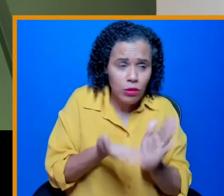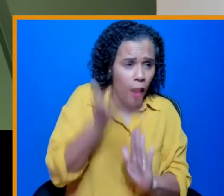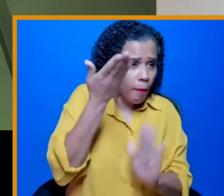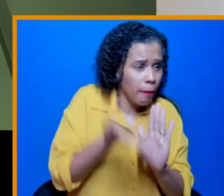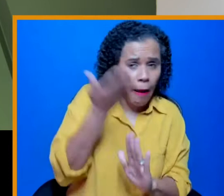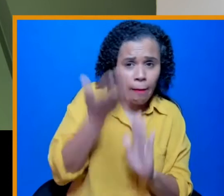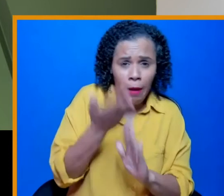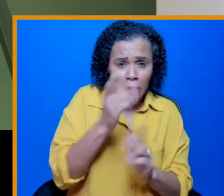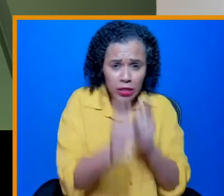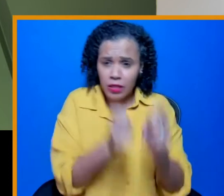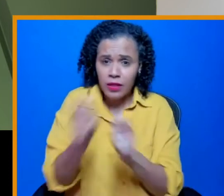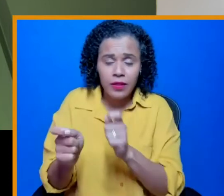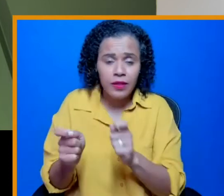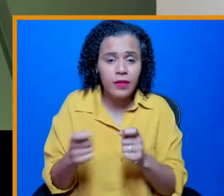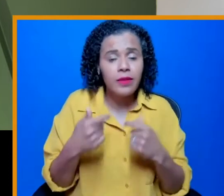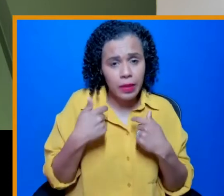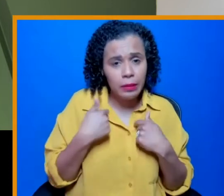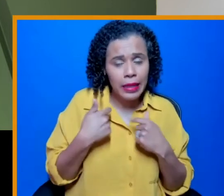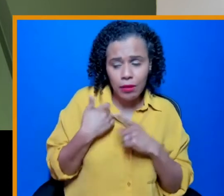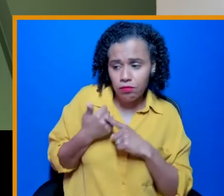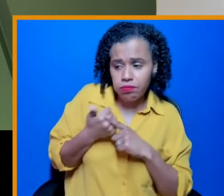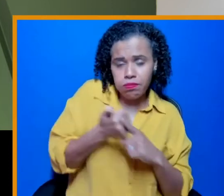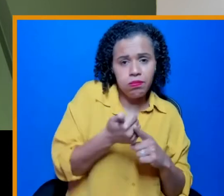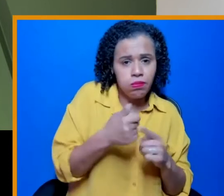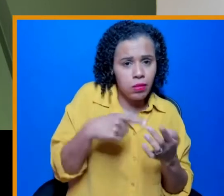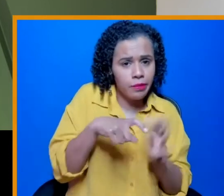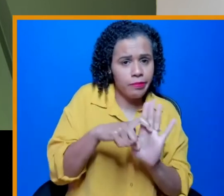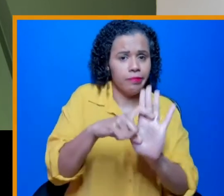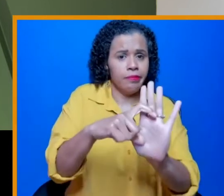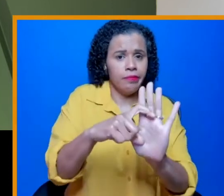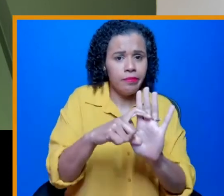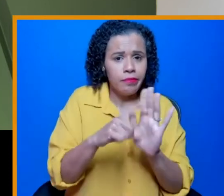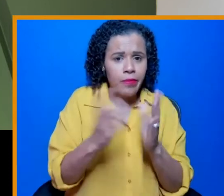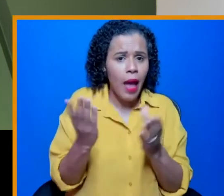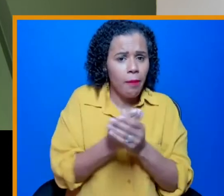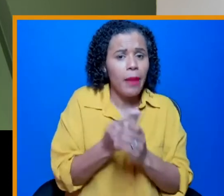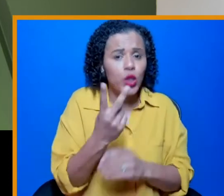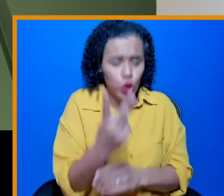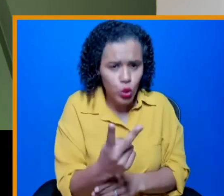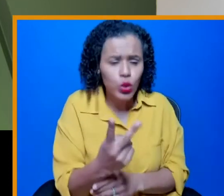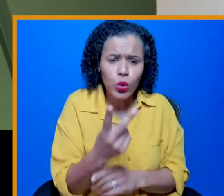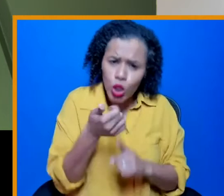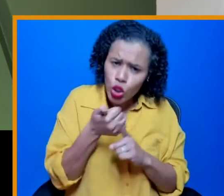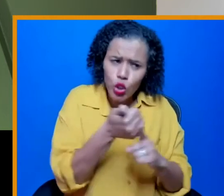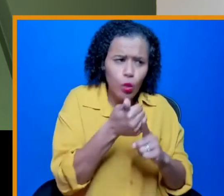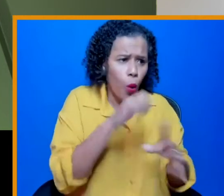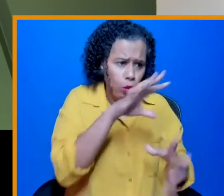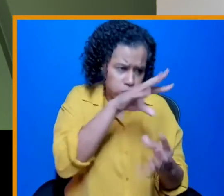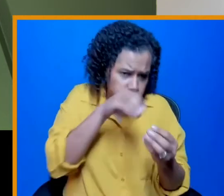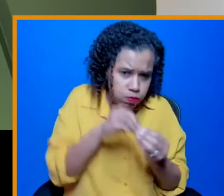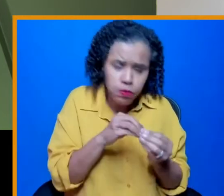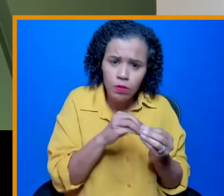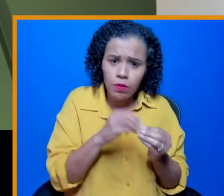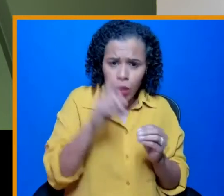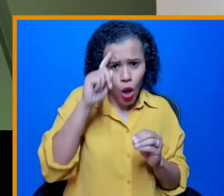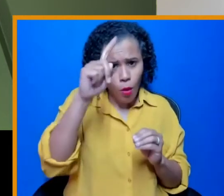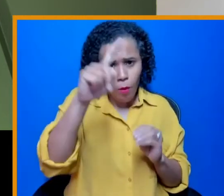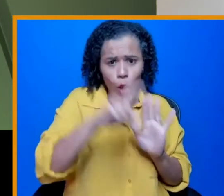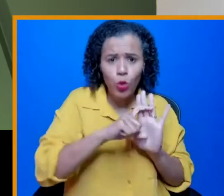And as the mover of Amendment 2, I want to add my total support for the main motion and also for Jenny's Amendment 1 on rail